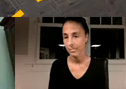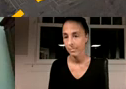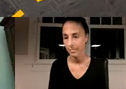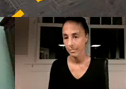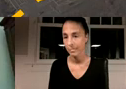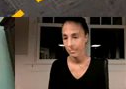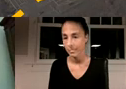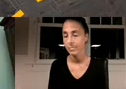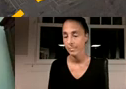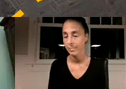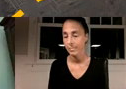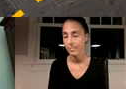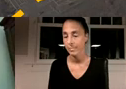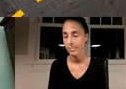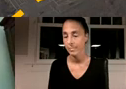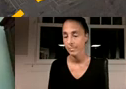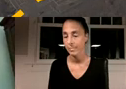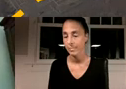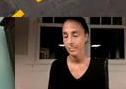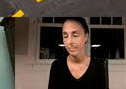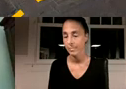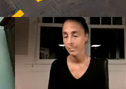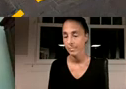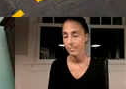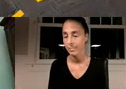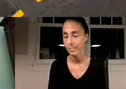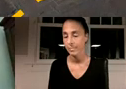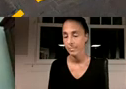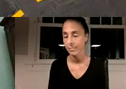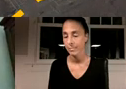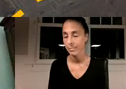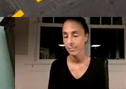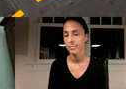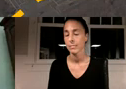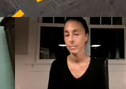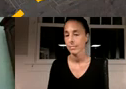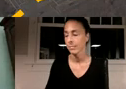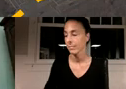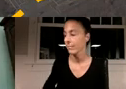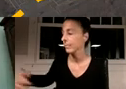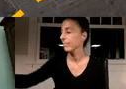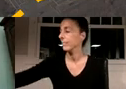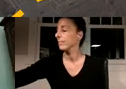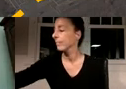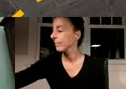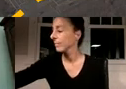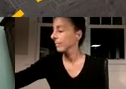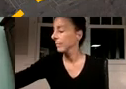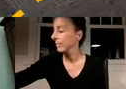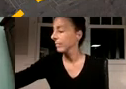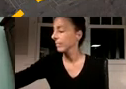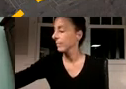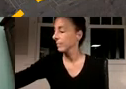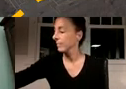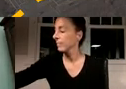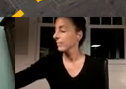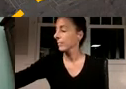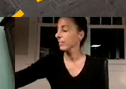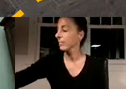if the planning commission determined and board determined that any given nomination deserves further study as a plan amendment.